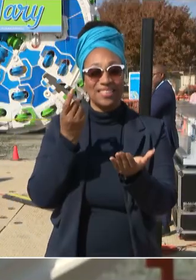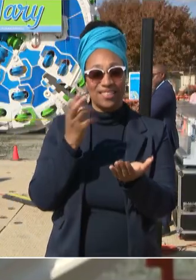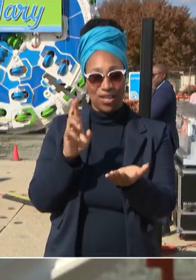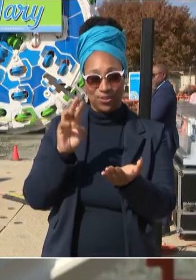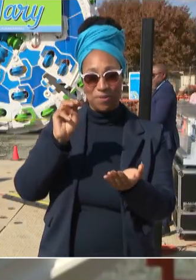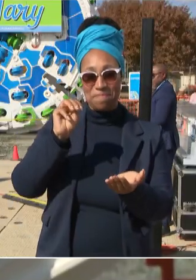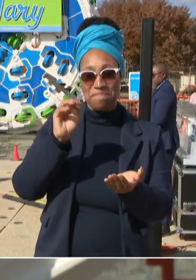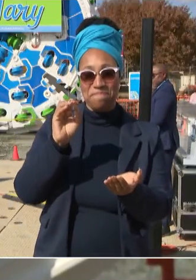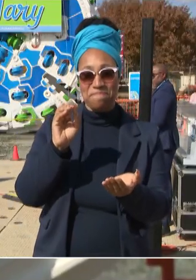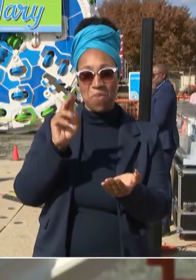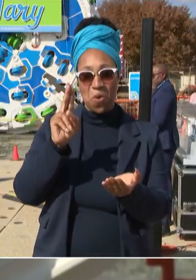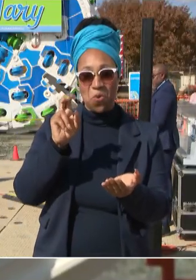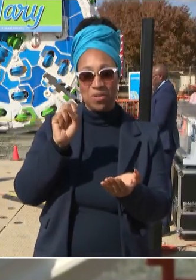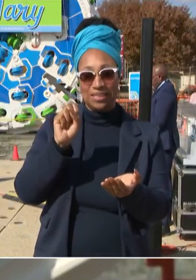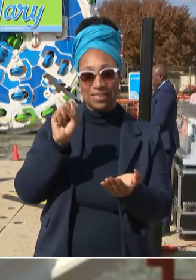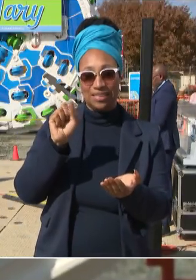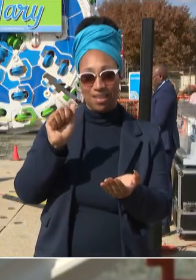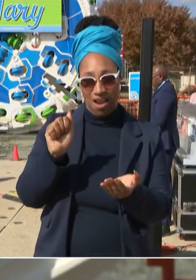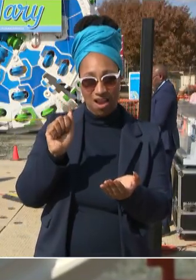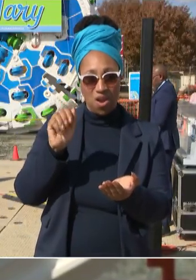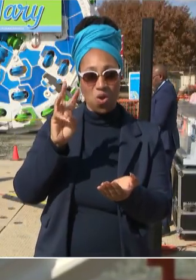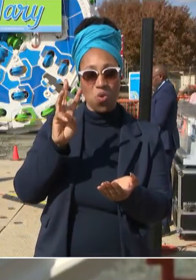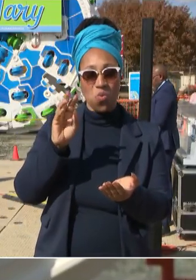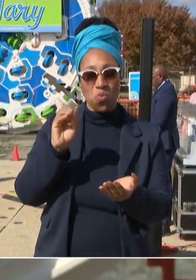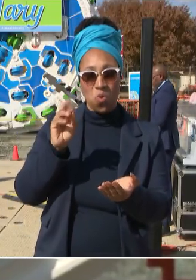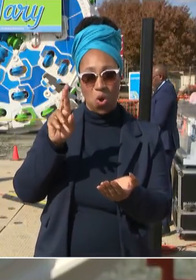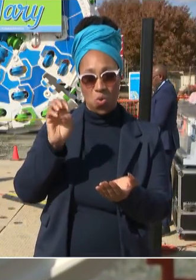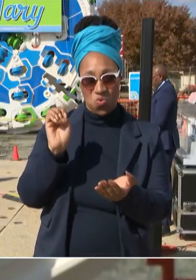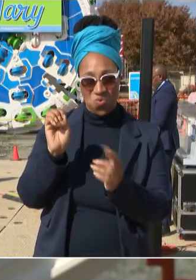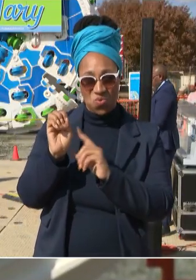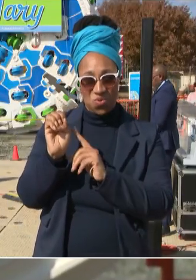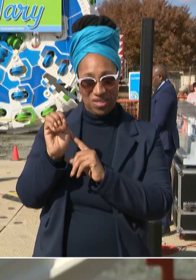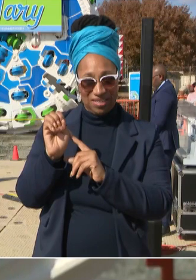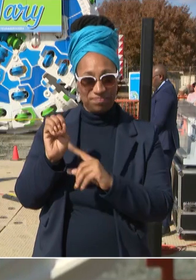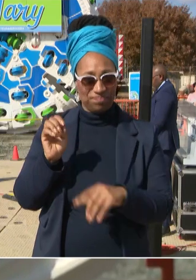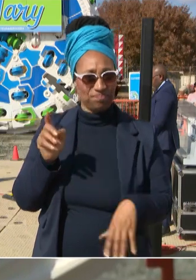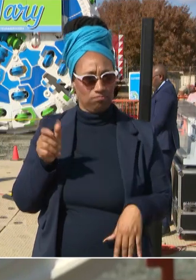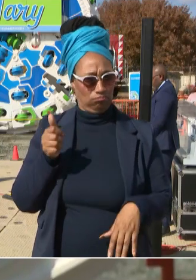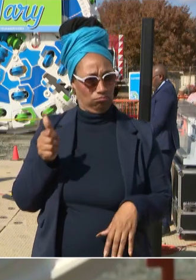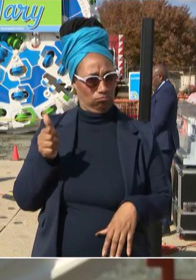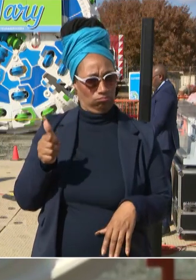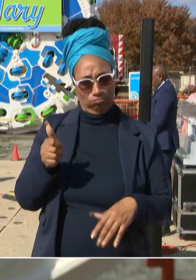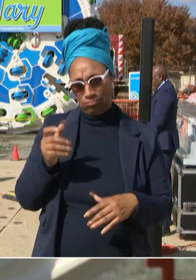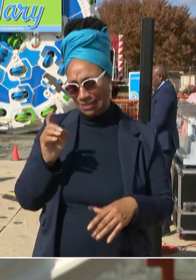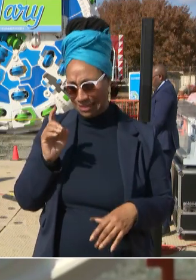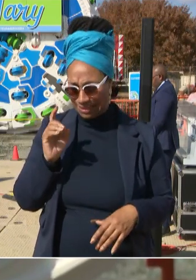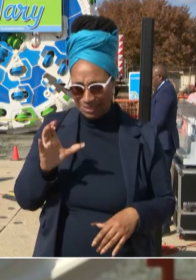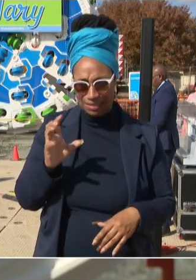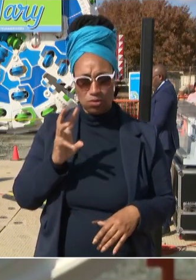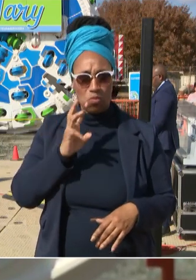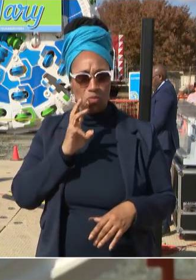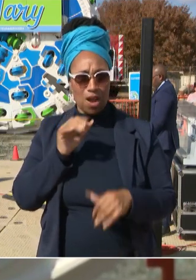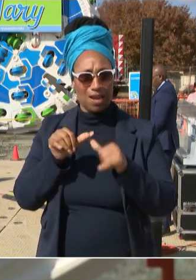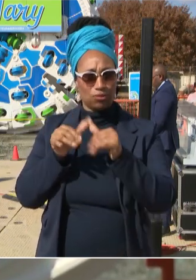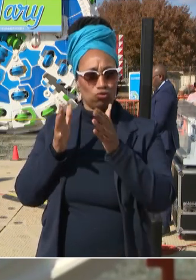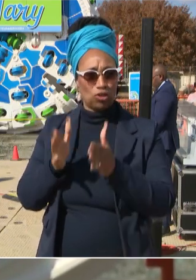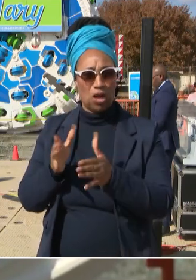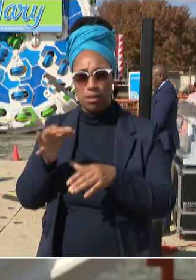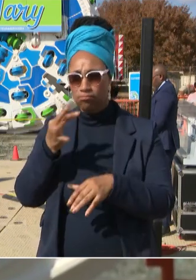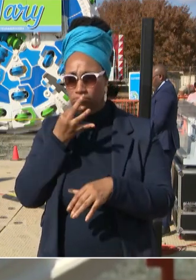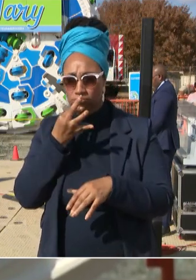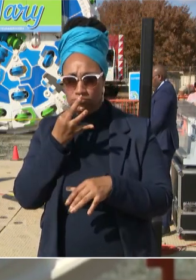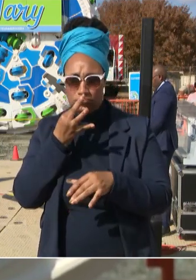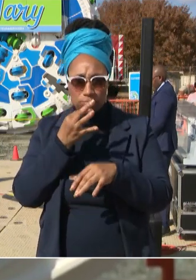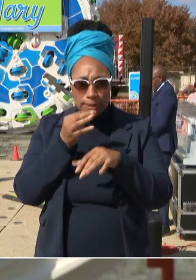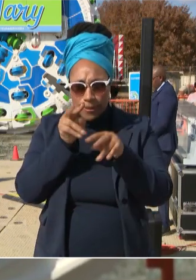budget, but is also the mission, and might I add, certainly the vision behind what we're doing to protect the environment. He and his